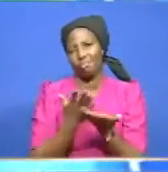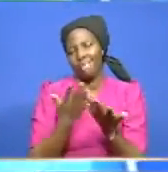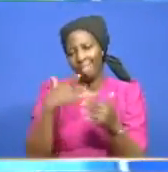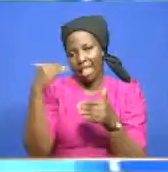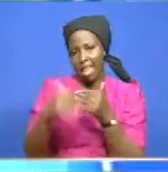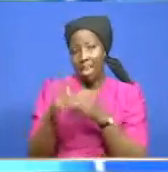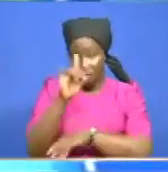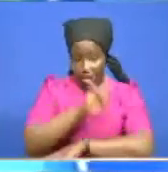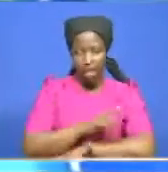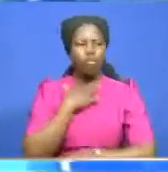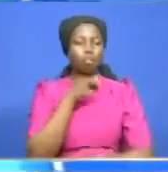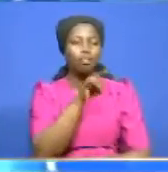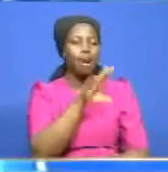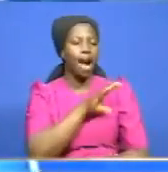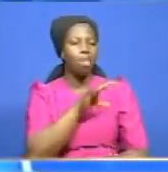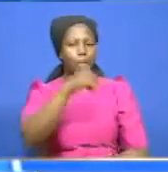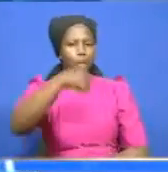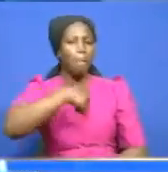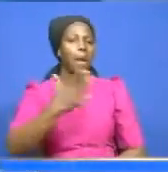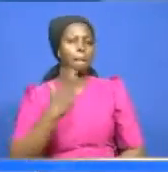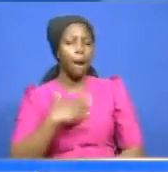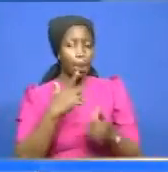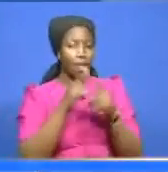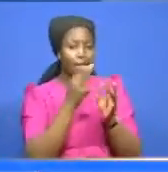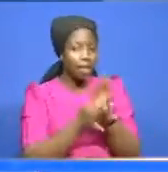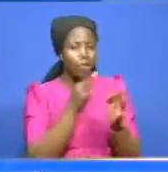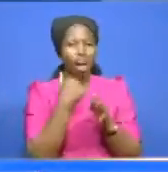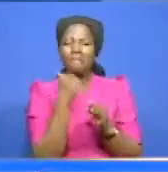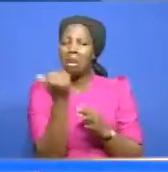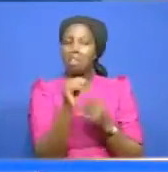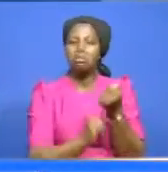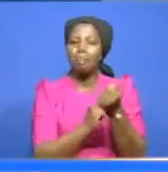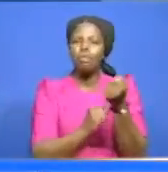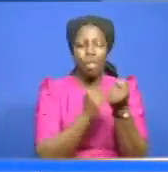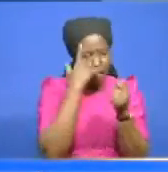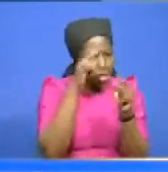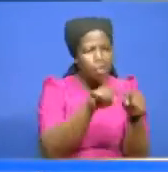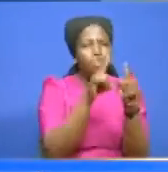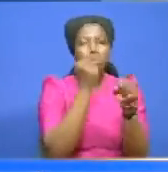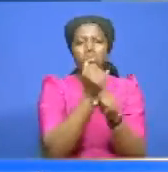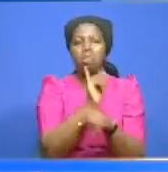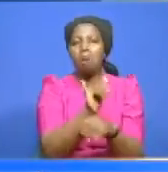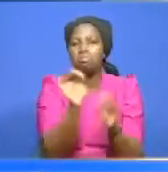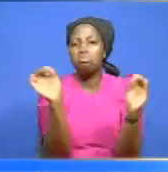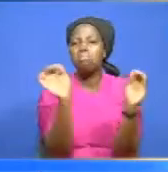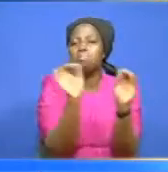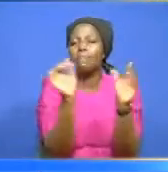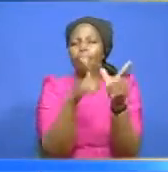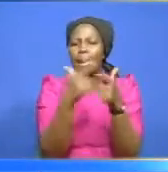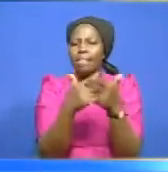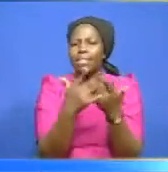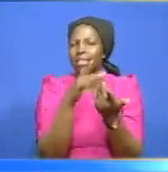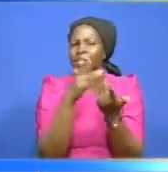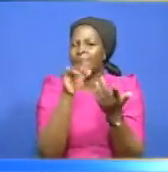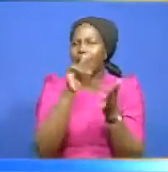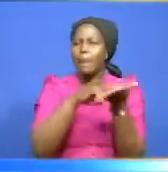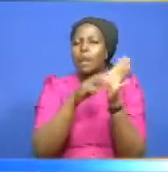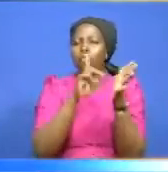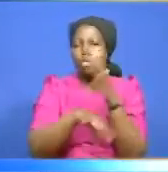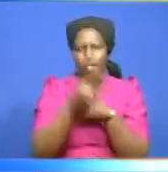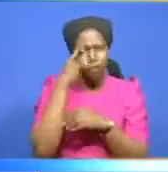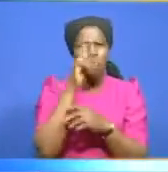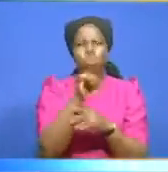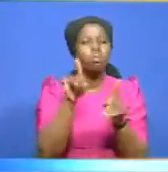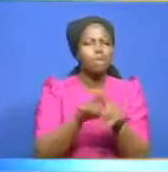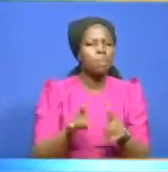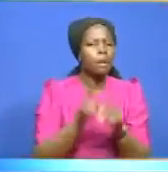this customer to pay you back. But if there's no facilitation for them to be able to do that, what does that mean for you in the mid and long term?